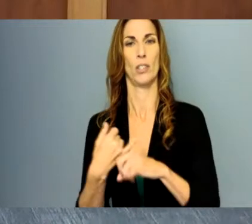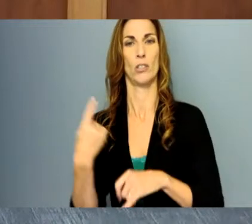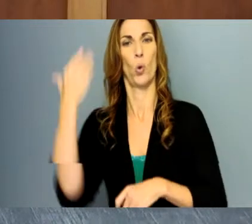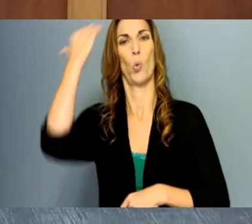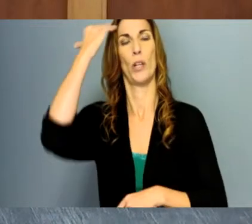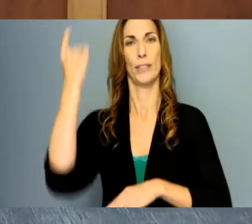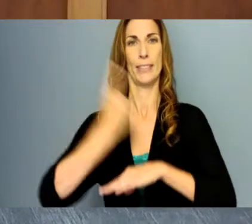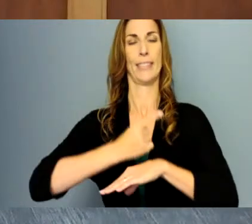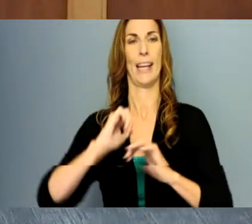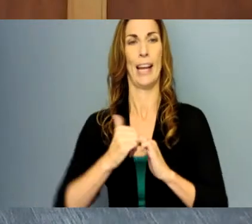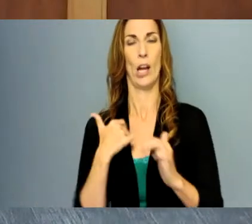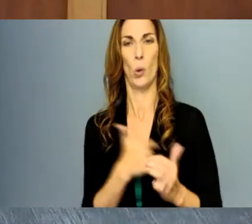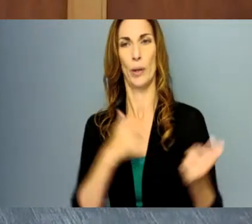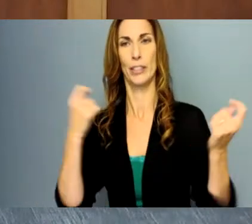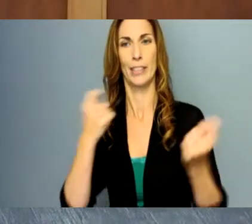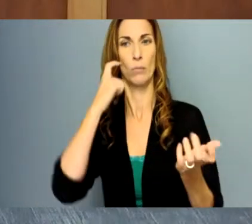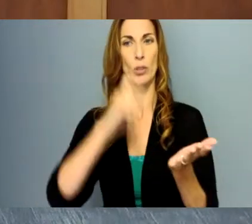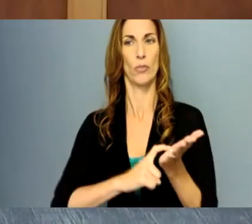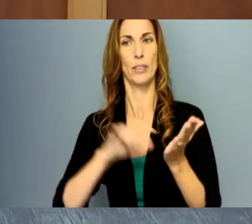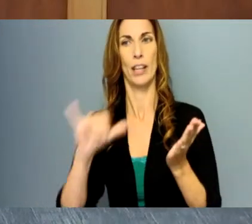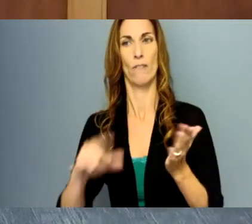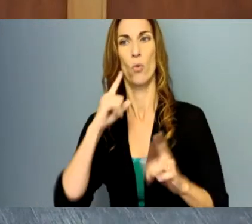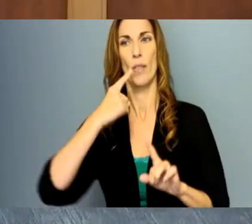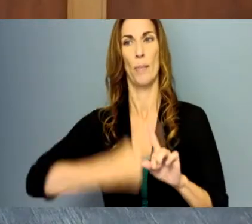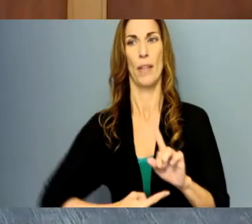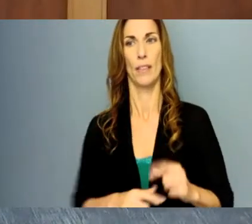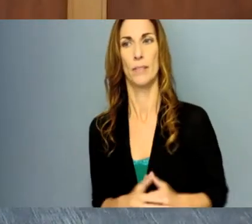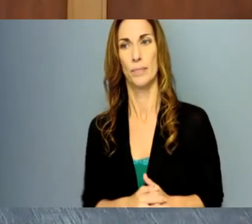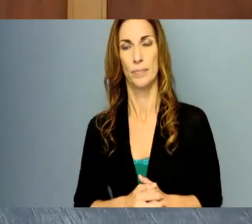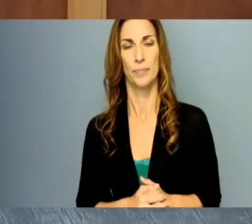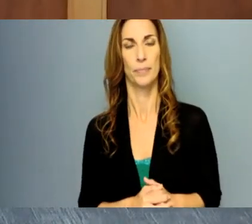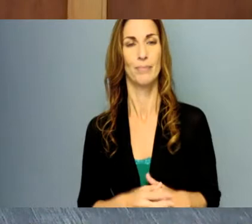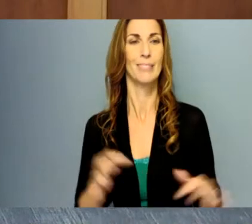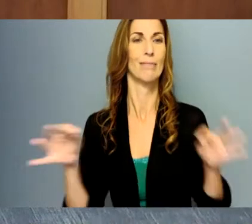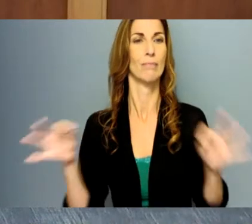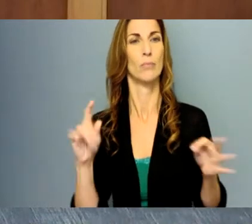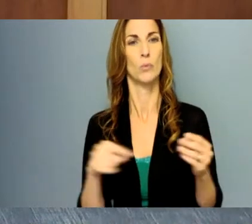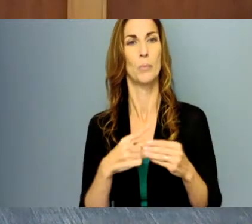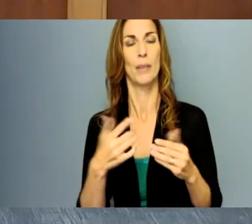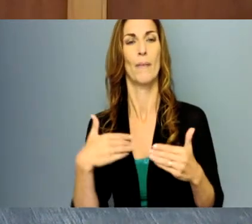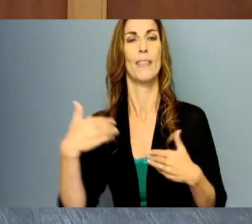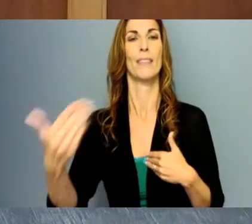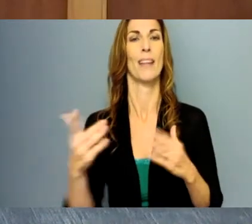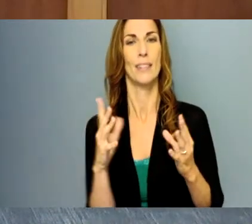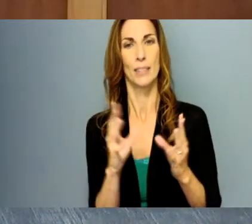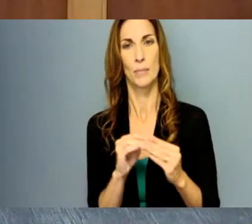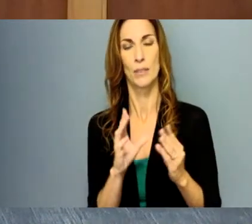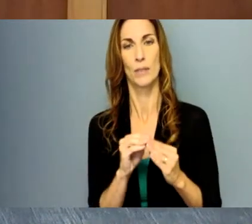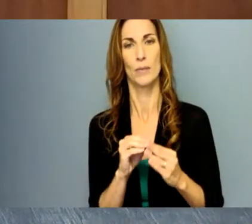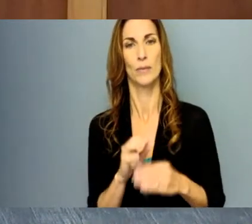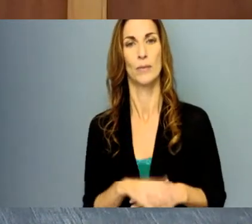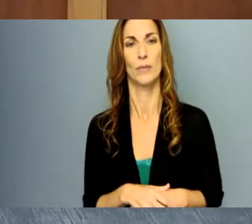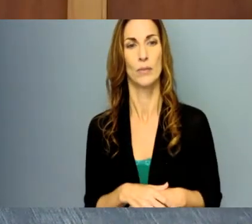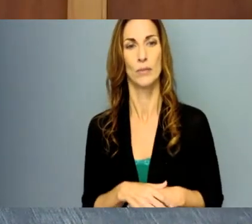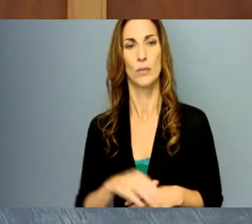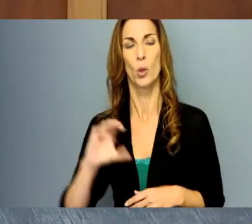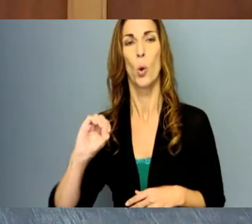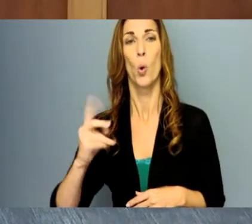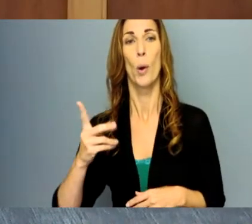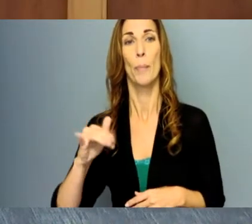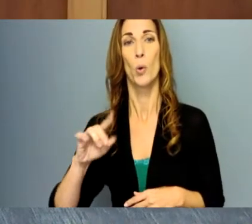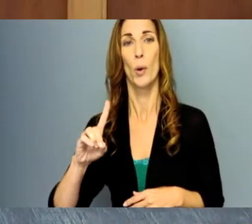how we're recognizing it for the month. Little preview of next meeting's opioid settlement funds